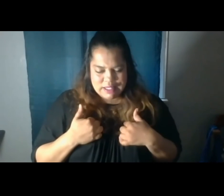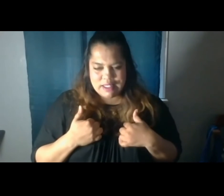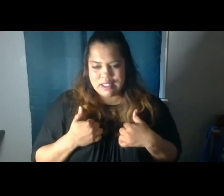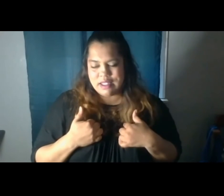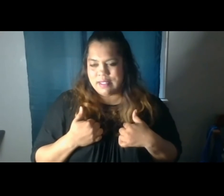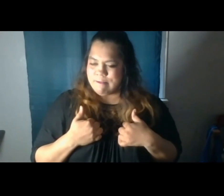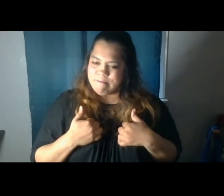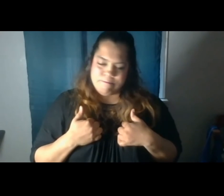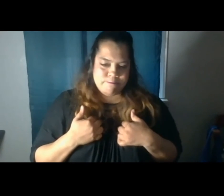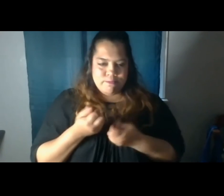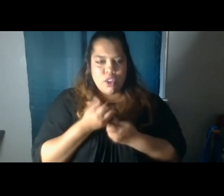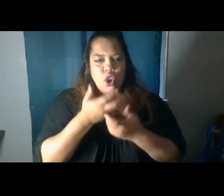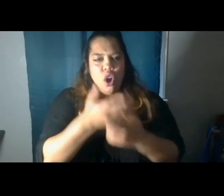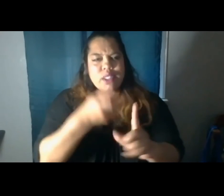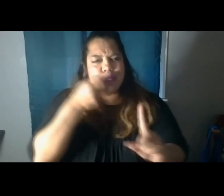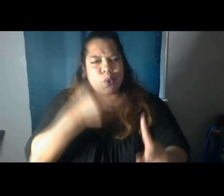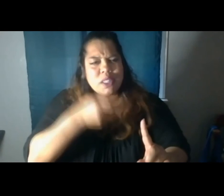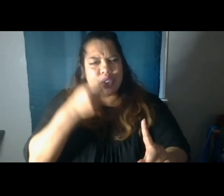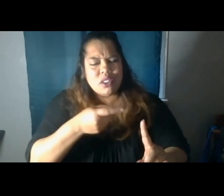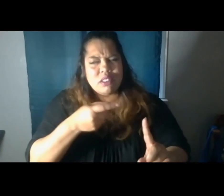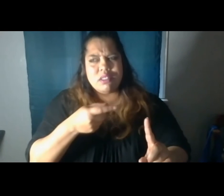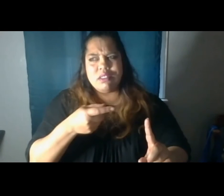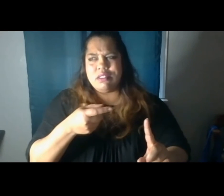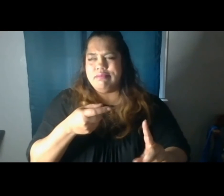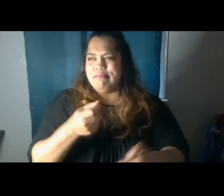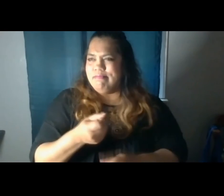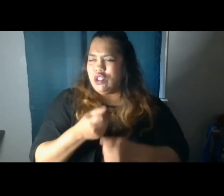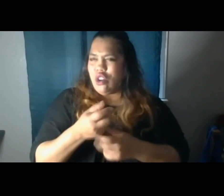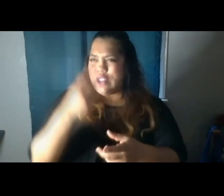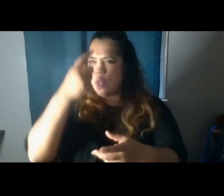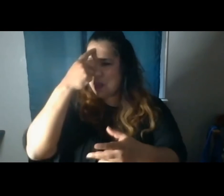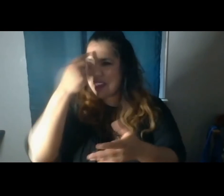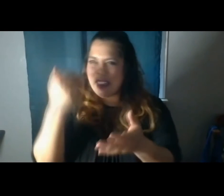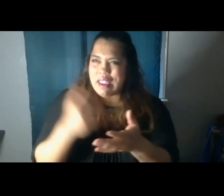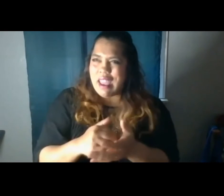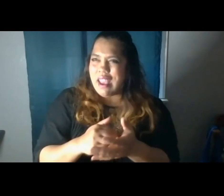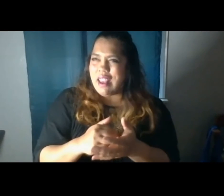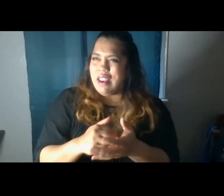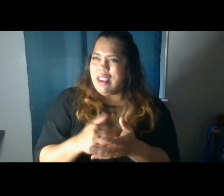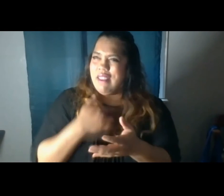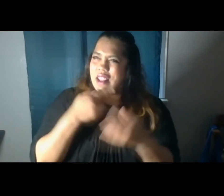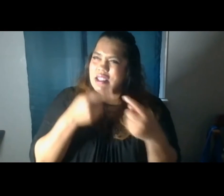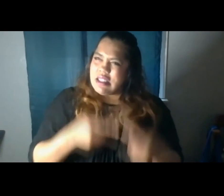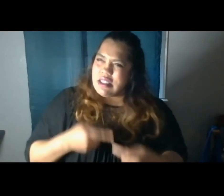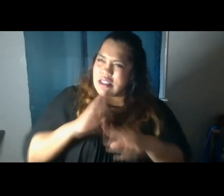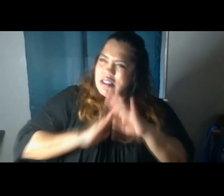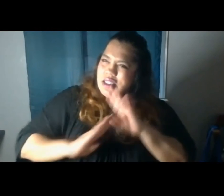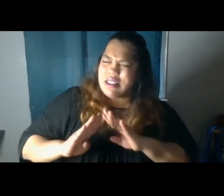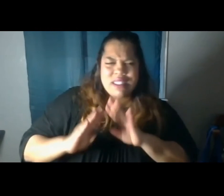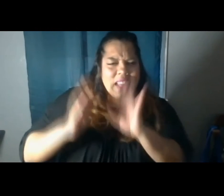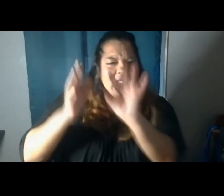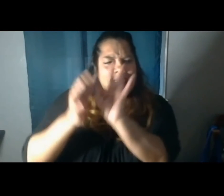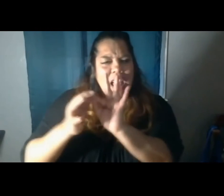trigger or re-traumatize me, right? Let it go. It's a memory. In the same way that I mess